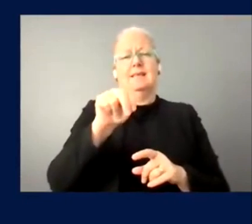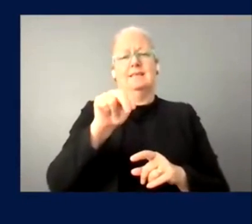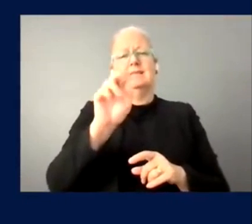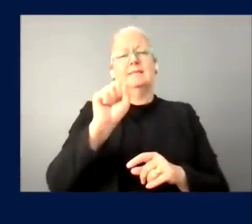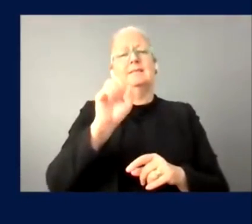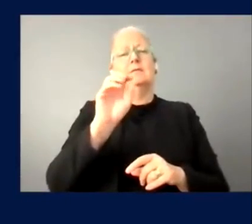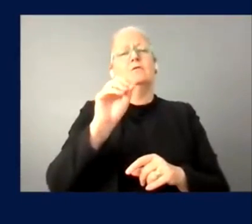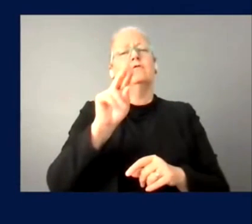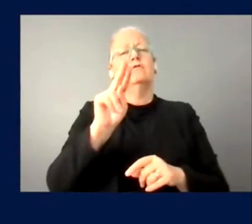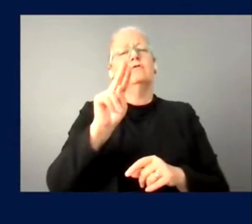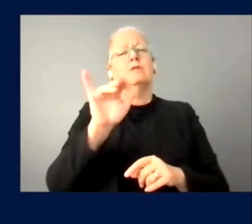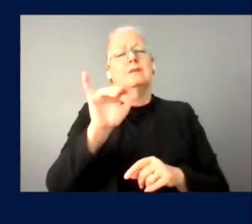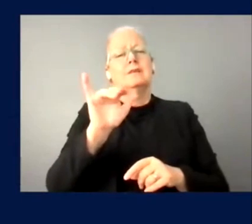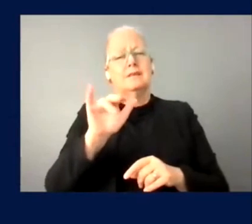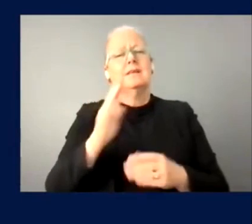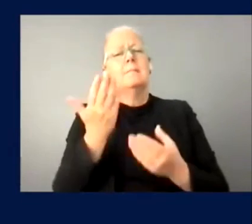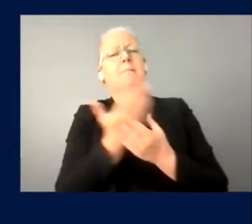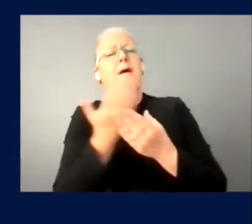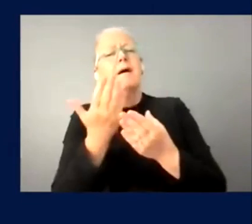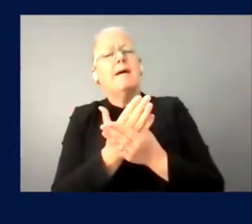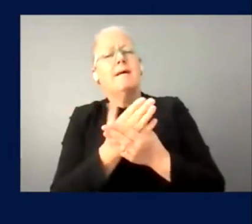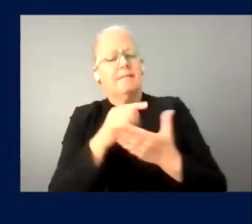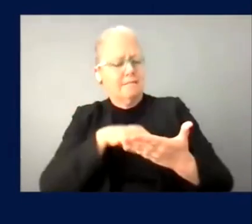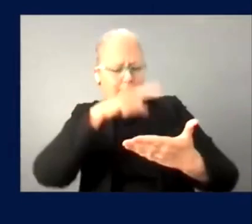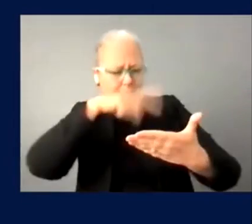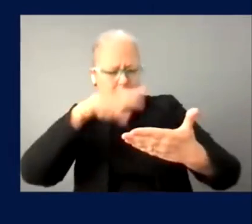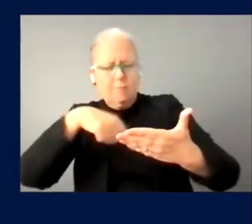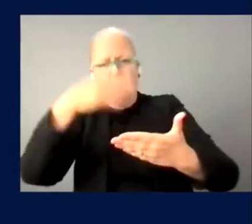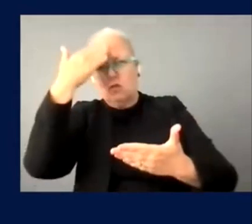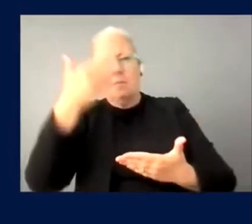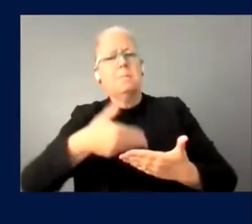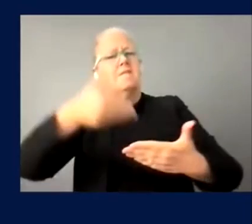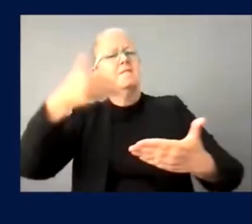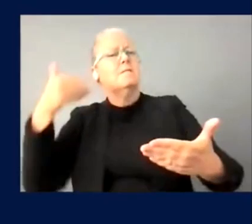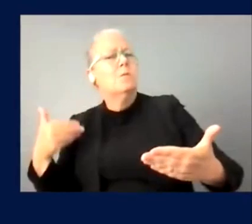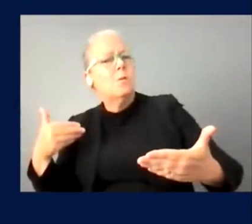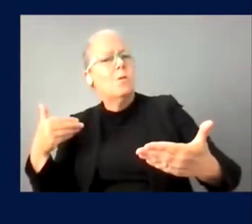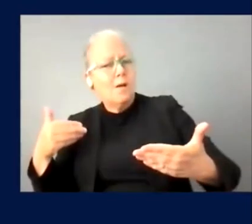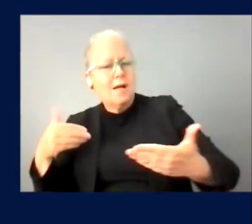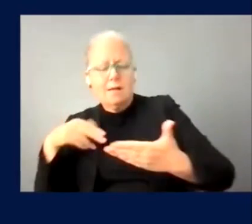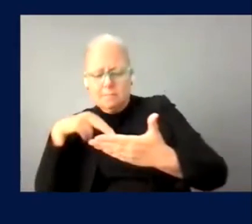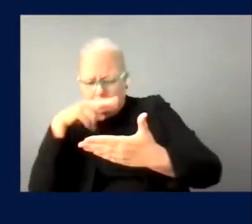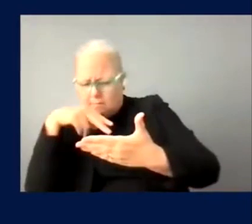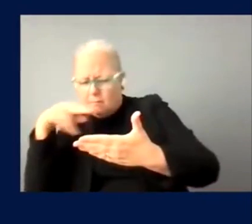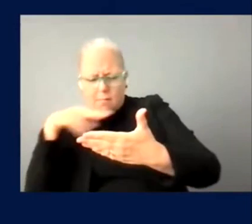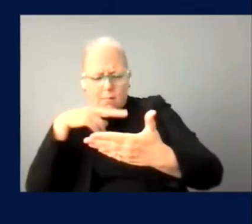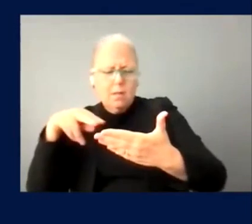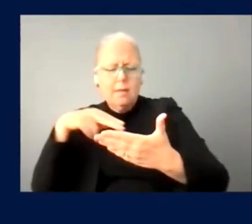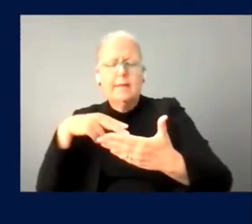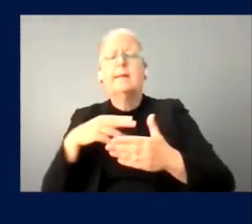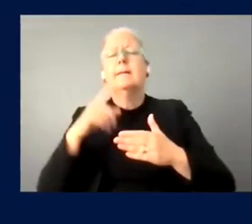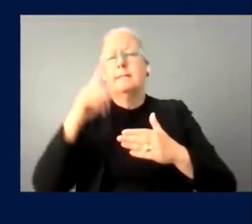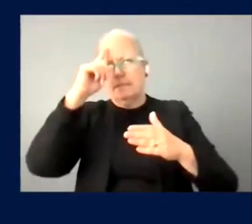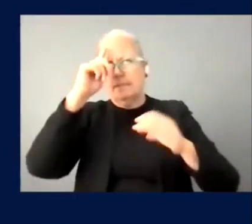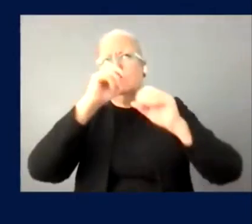of detailed access information, I'd say, in advance. So a lot of people in the survey said that they